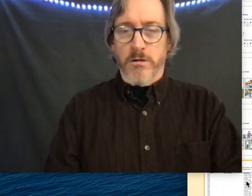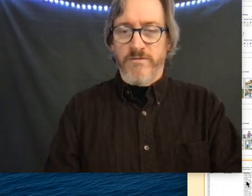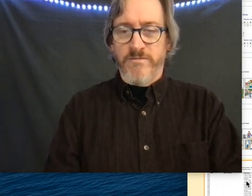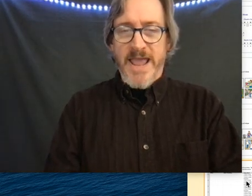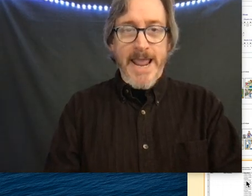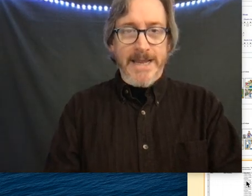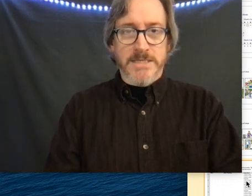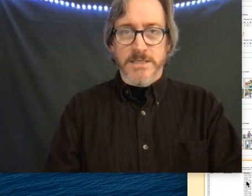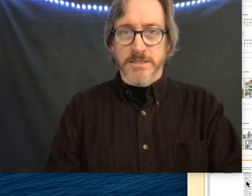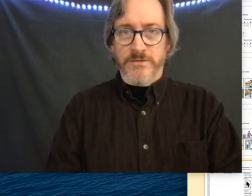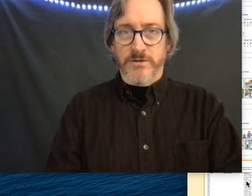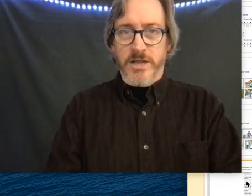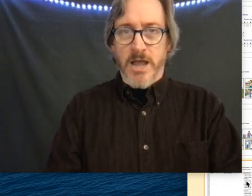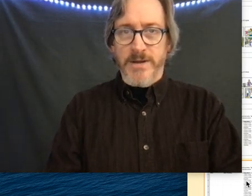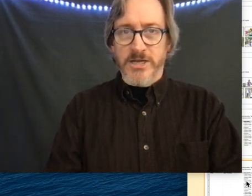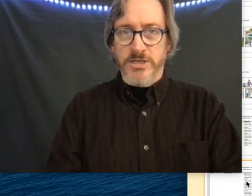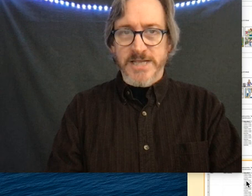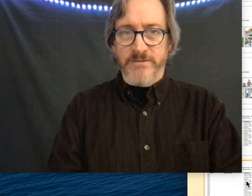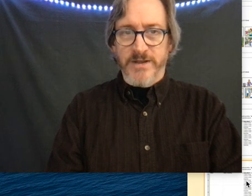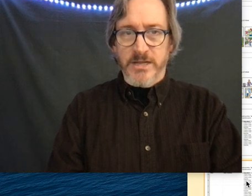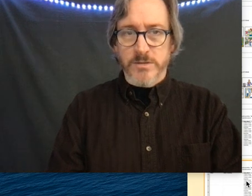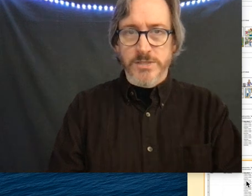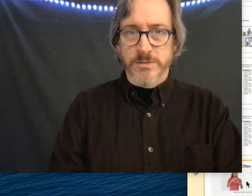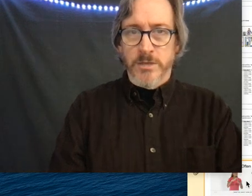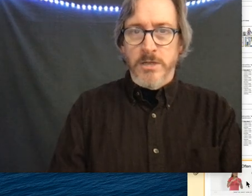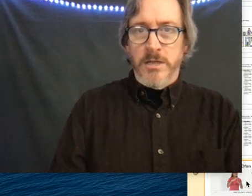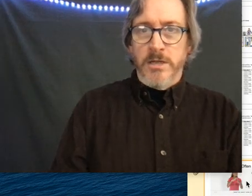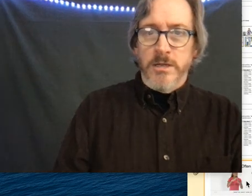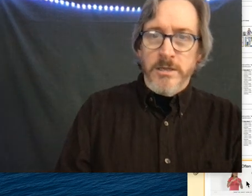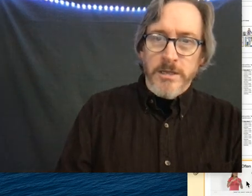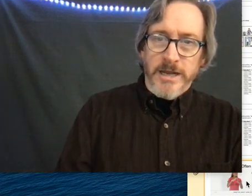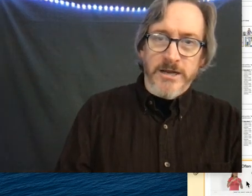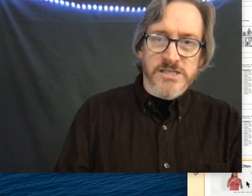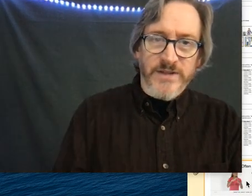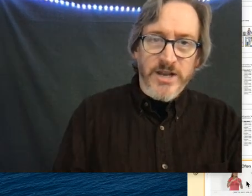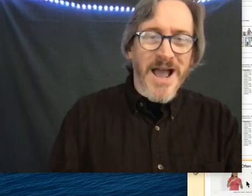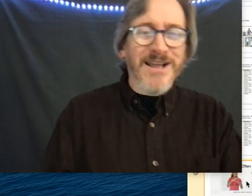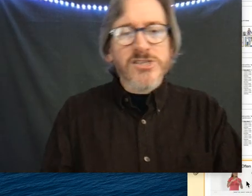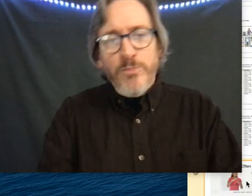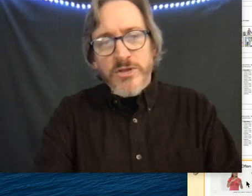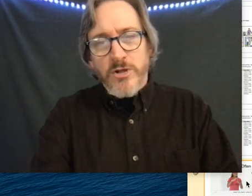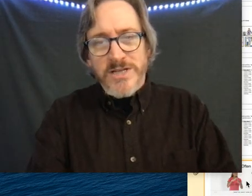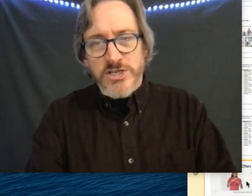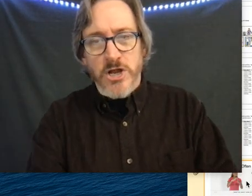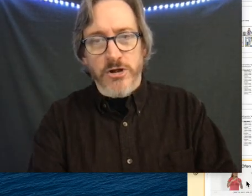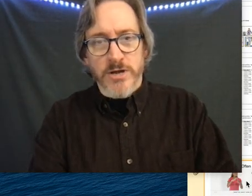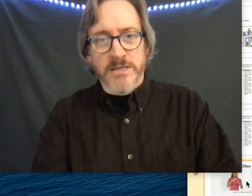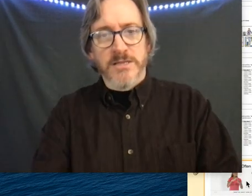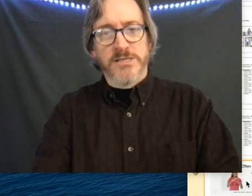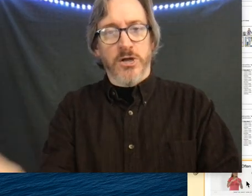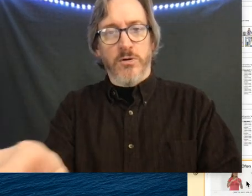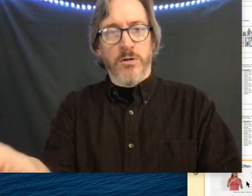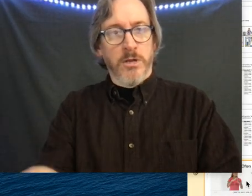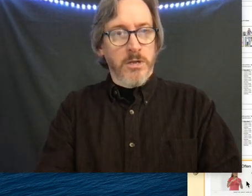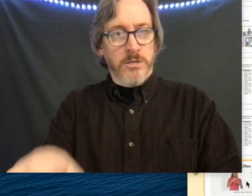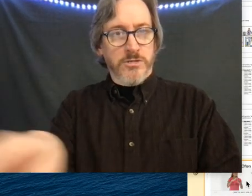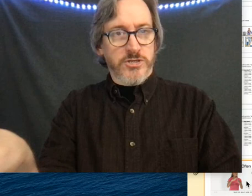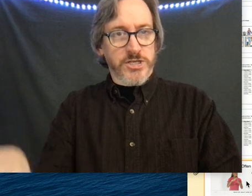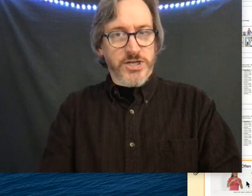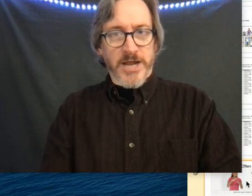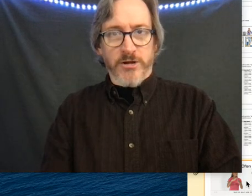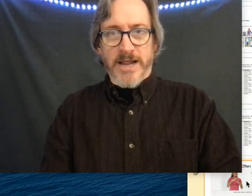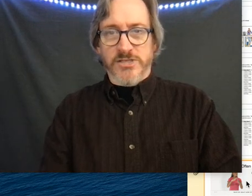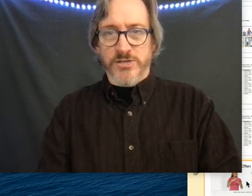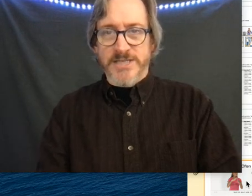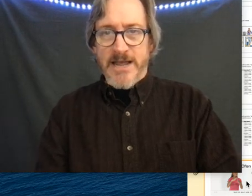There are eight different combinations, eight videos. And here's the video. I also put the question underneath, so